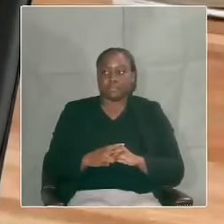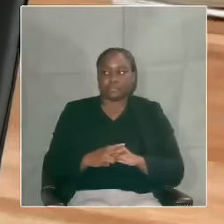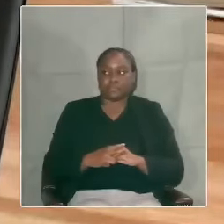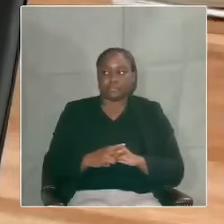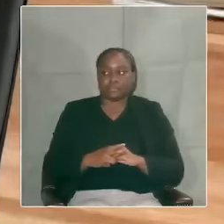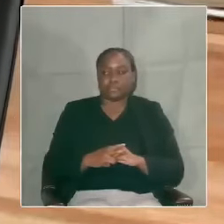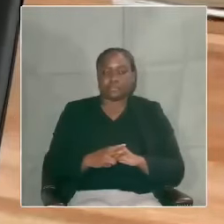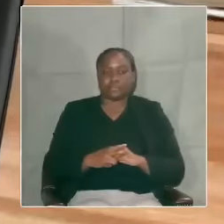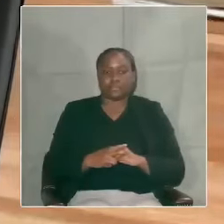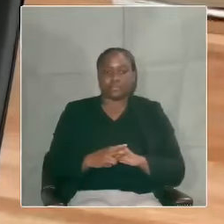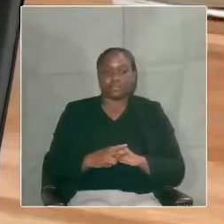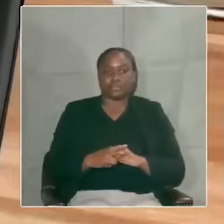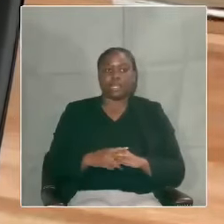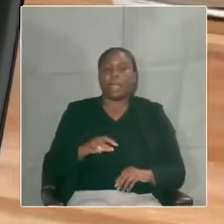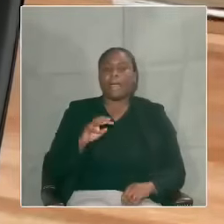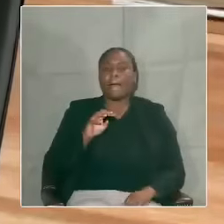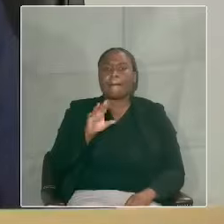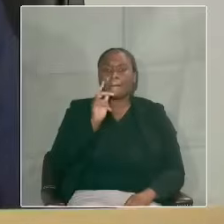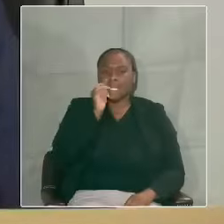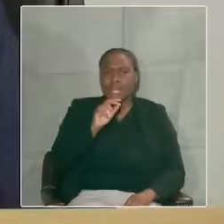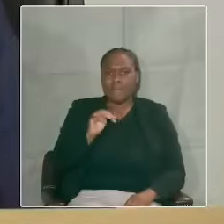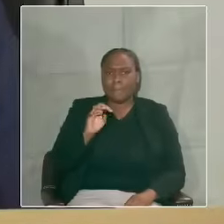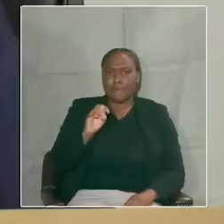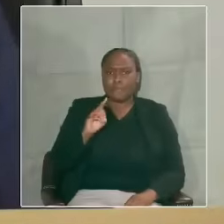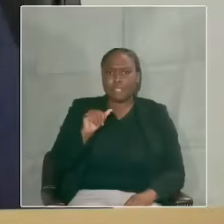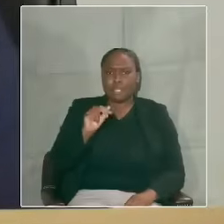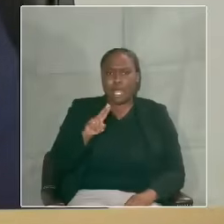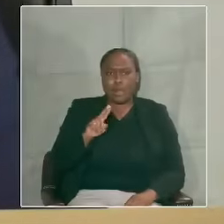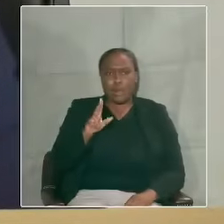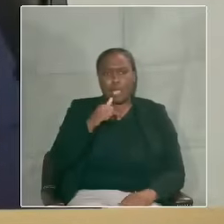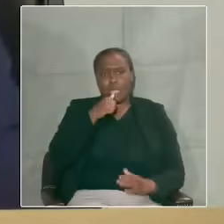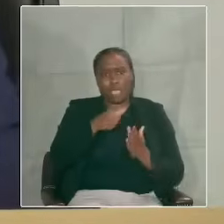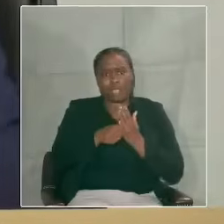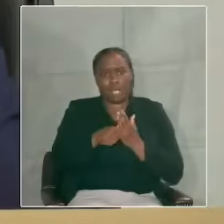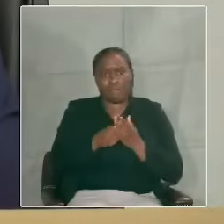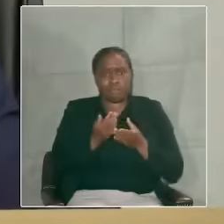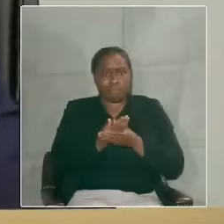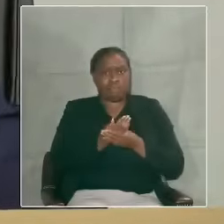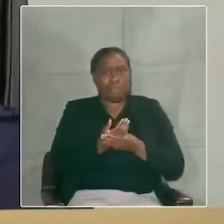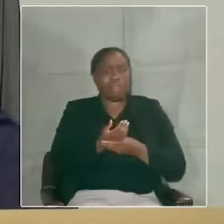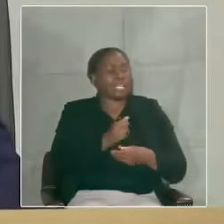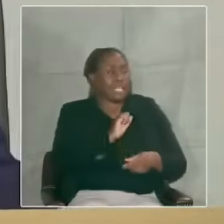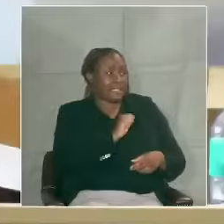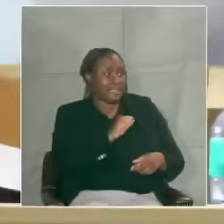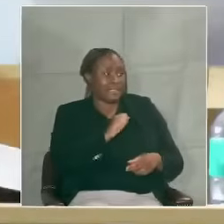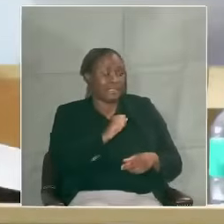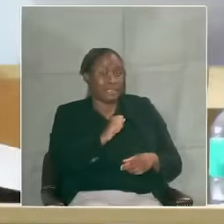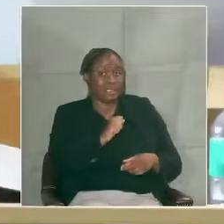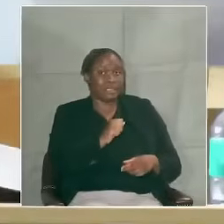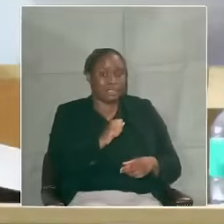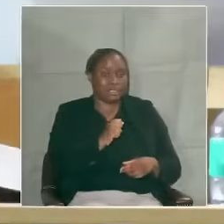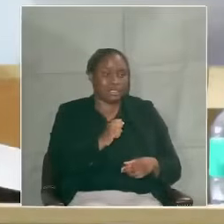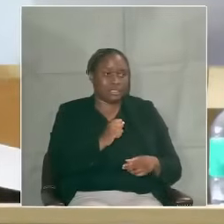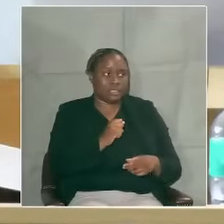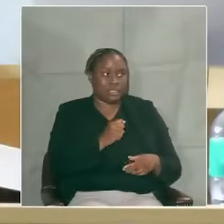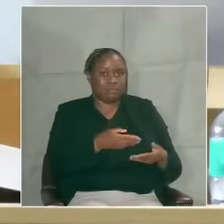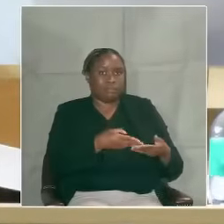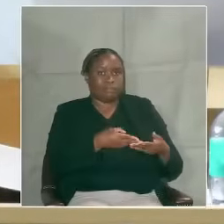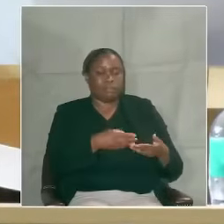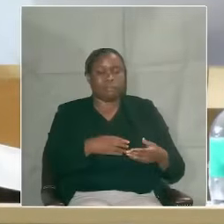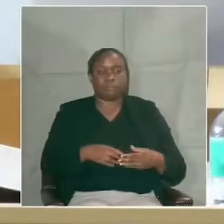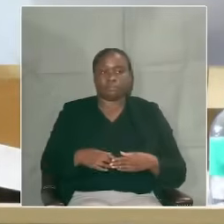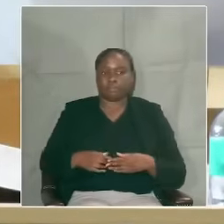Mr. Mdau, do we have a copy of that letter in the bundle? Yes, we're going to get to it You now. get there? Yes, we're going to get to